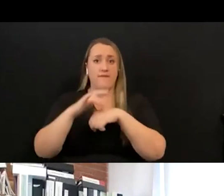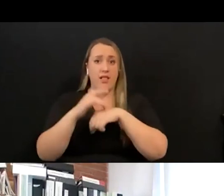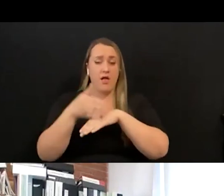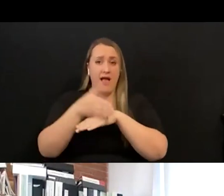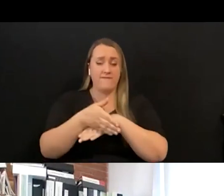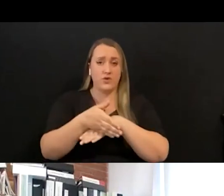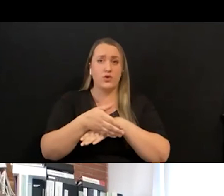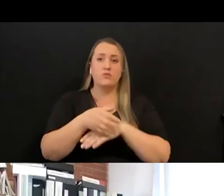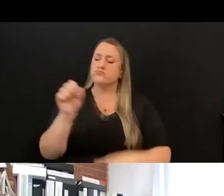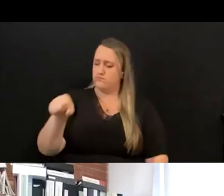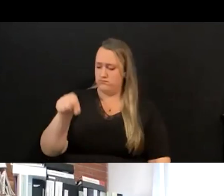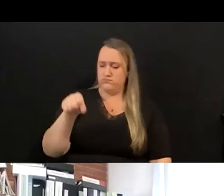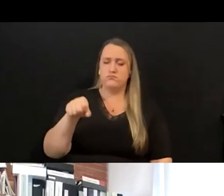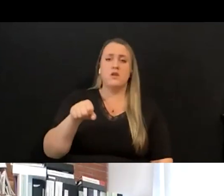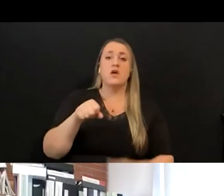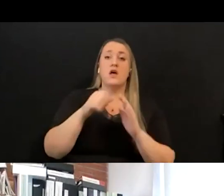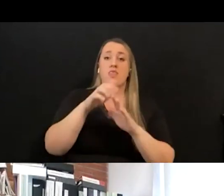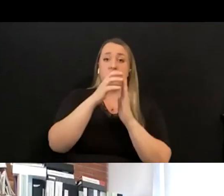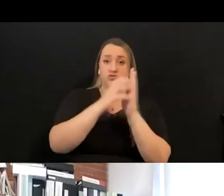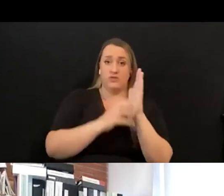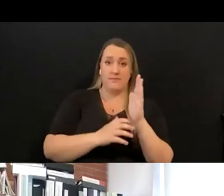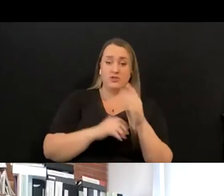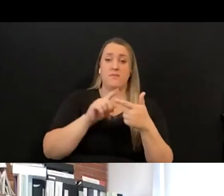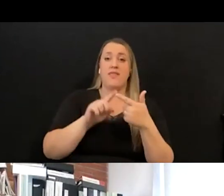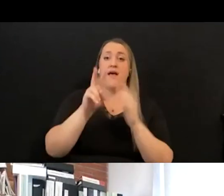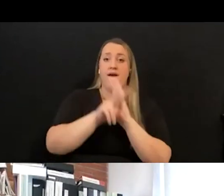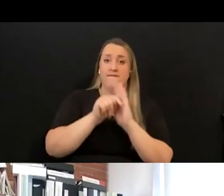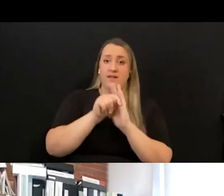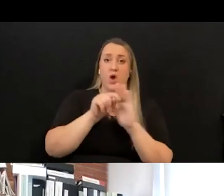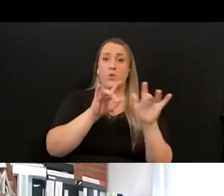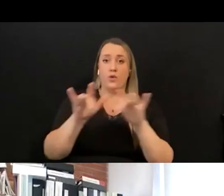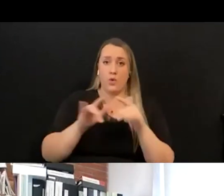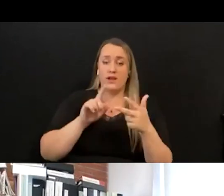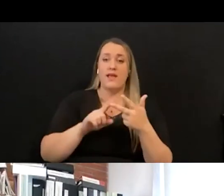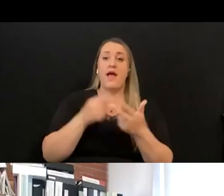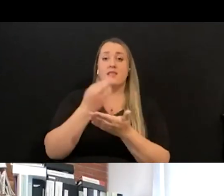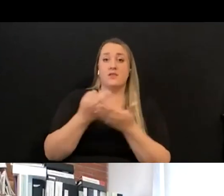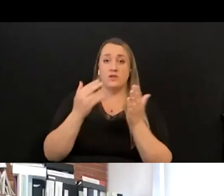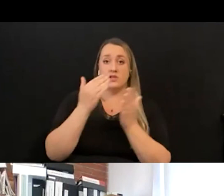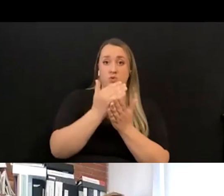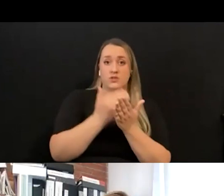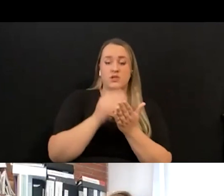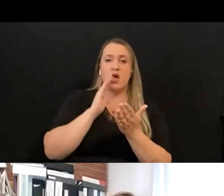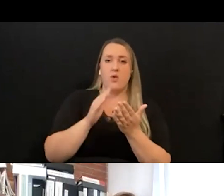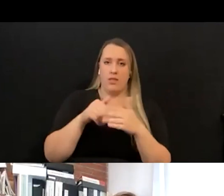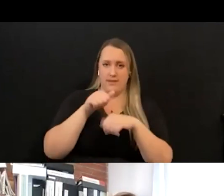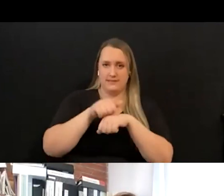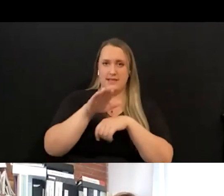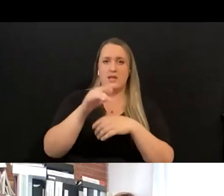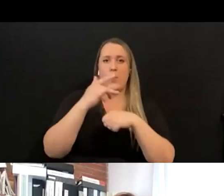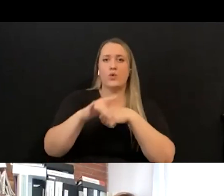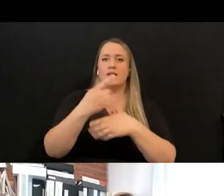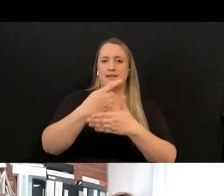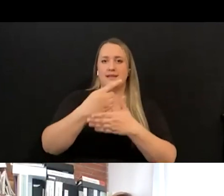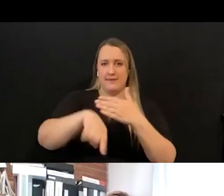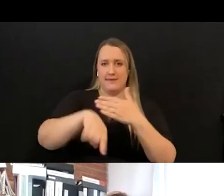the video recording, and then the wonderful resource list that the panelists have put together early next week. So you can look out for that.